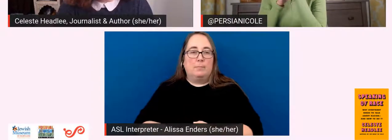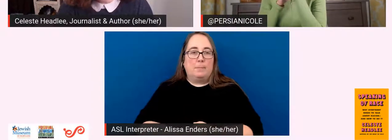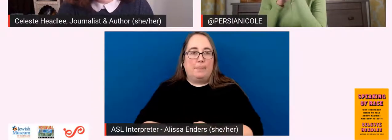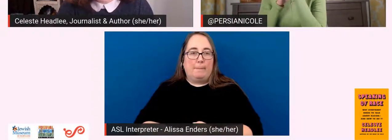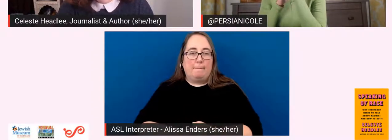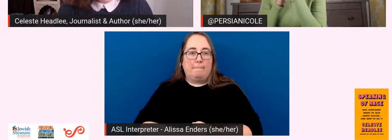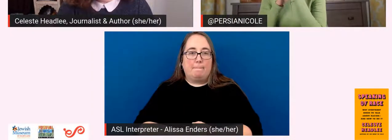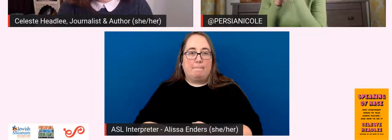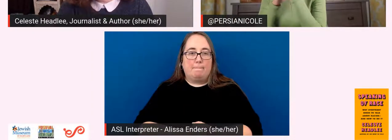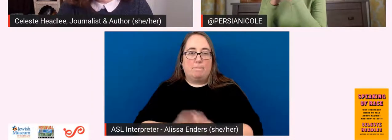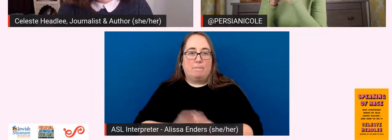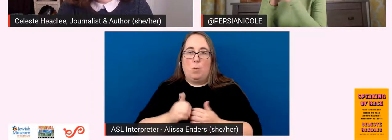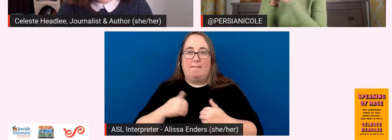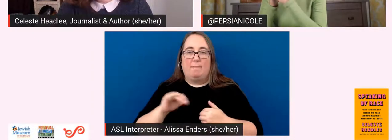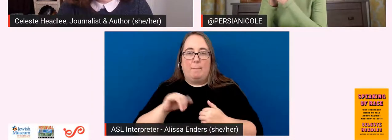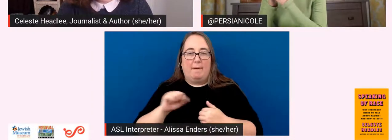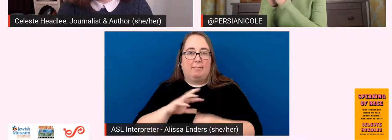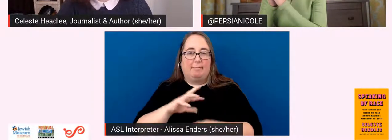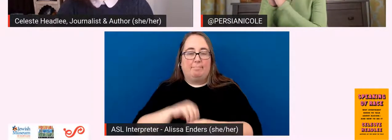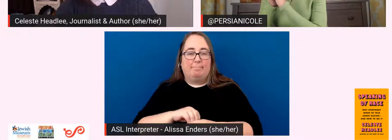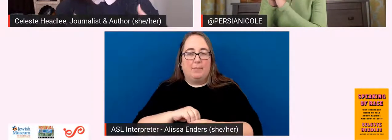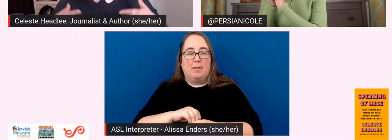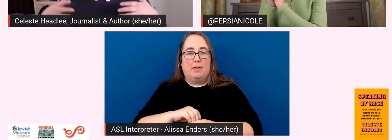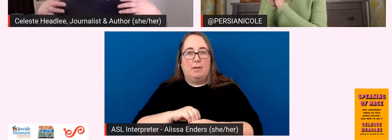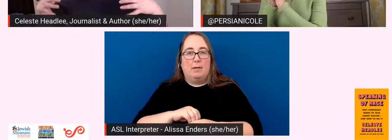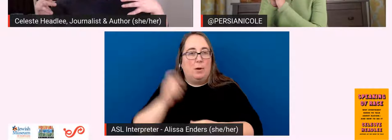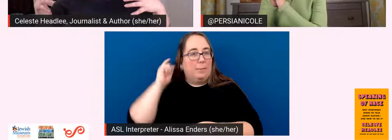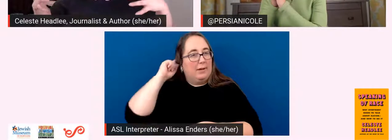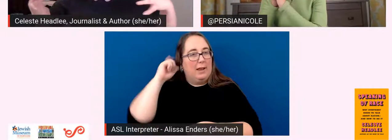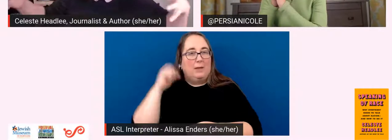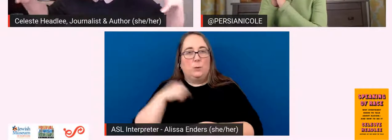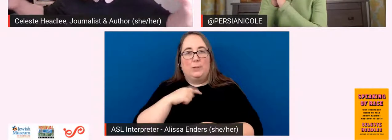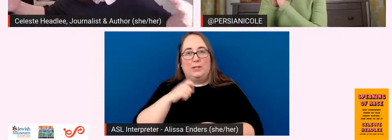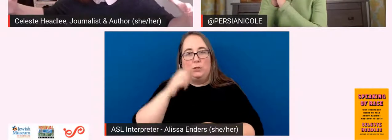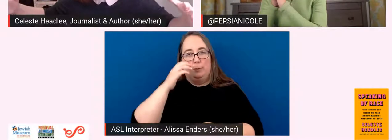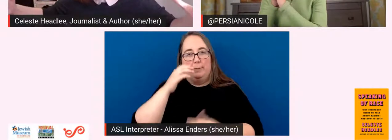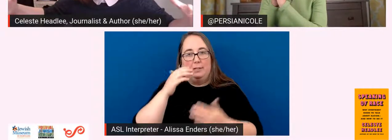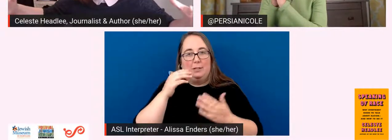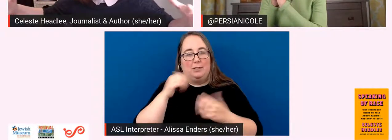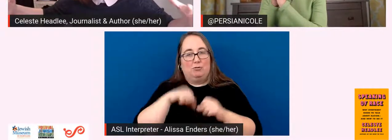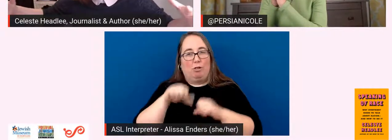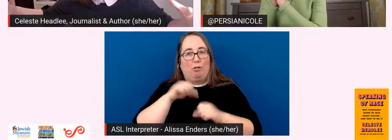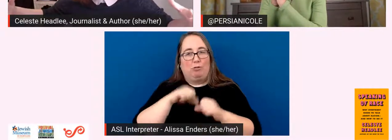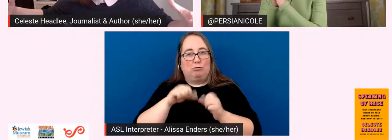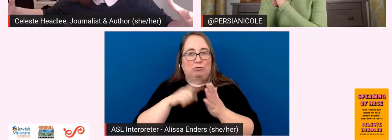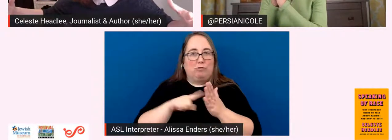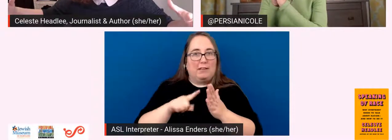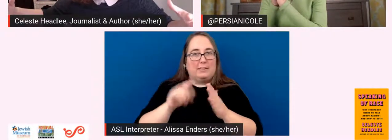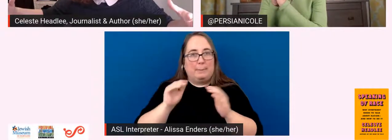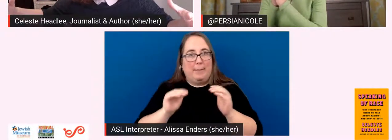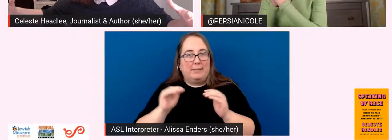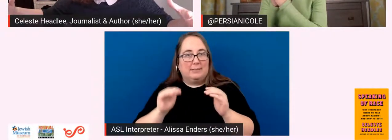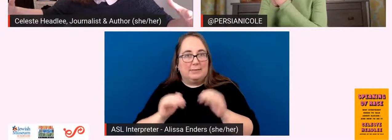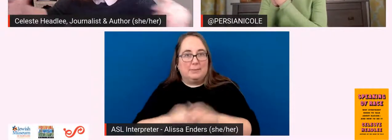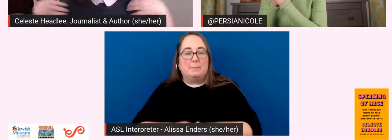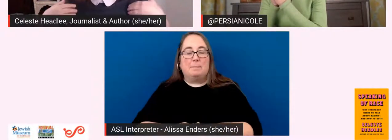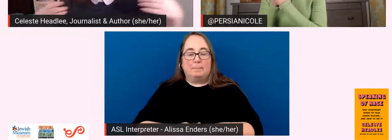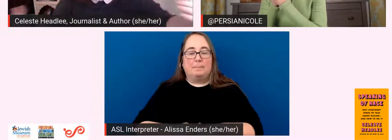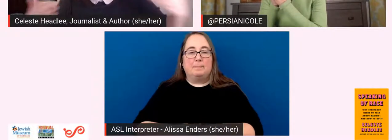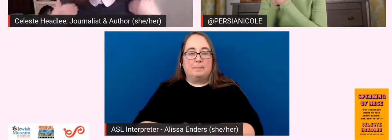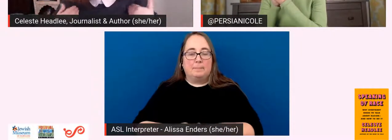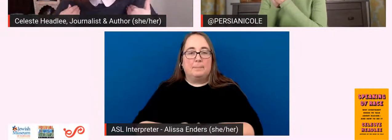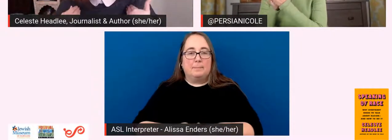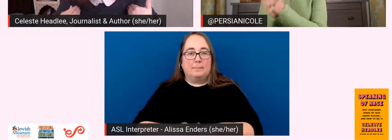But we all have these biases living in our subconscious, and we need to be each other's checks and balances.